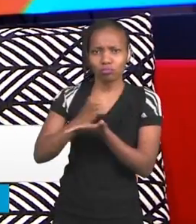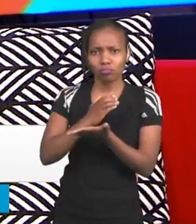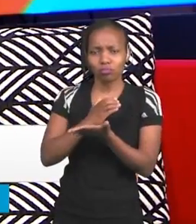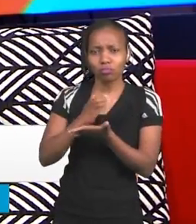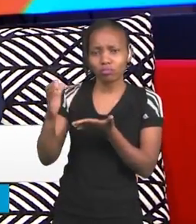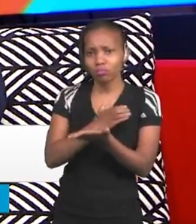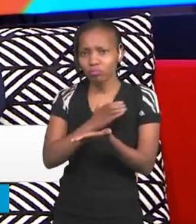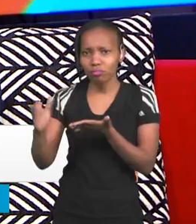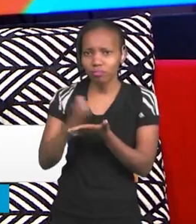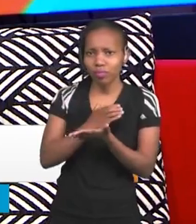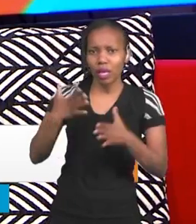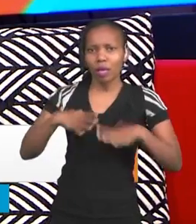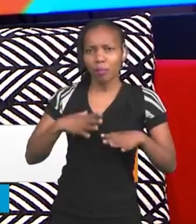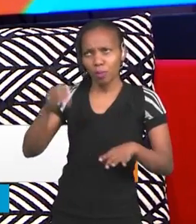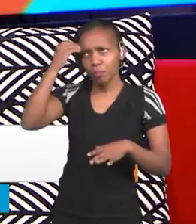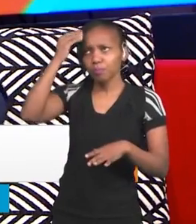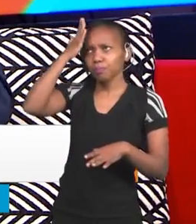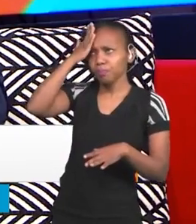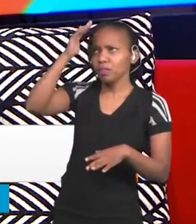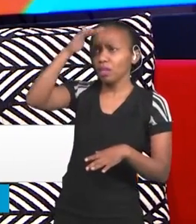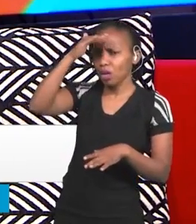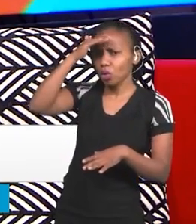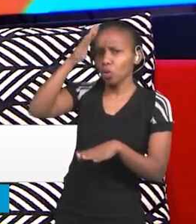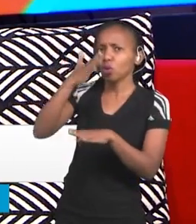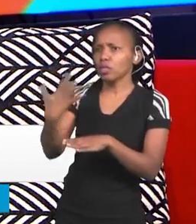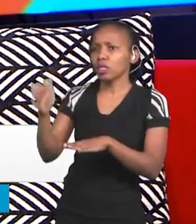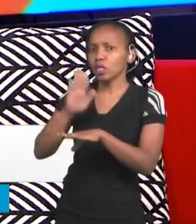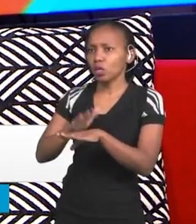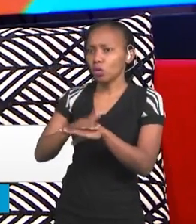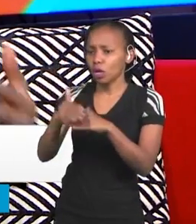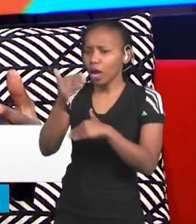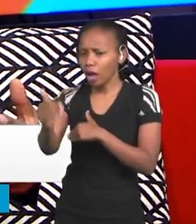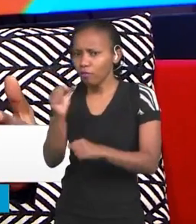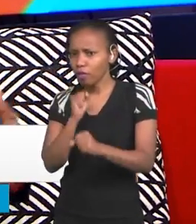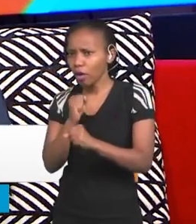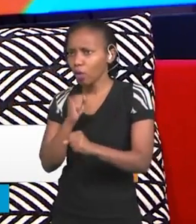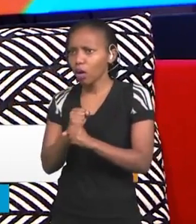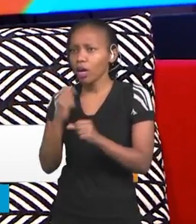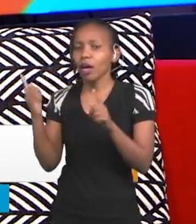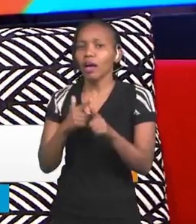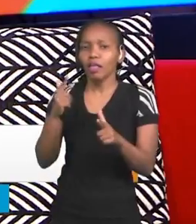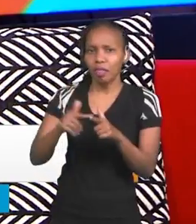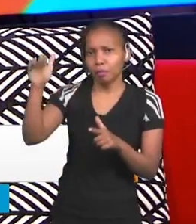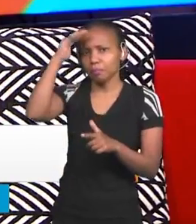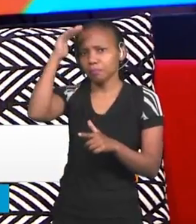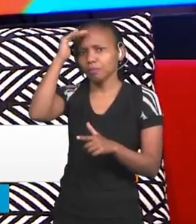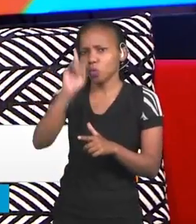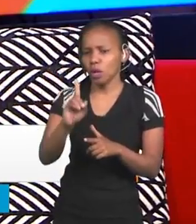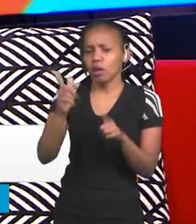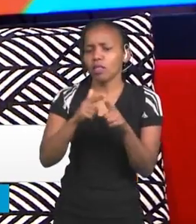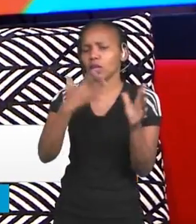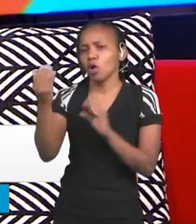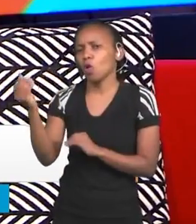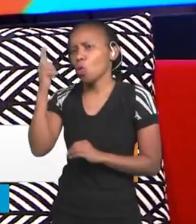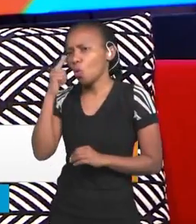things went into people's minds thinking alcohol is a good thing. After job, you go one for the road and you go home. Now, looking at this,